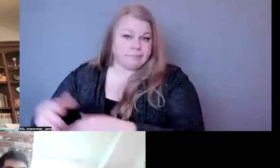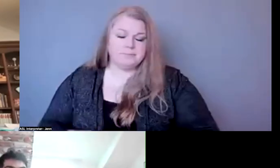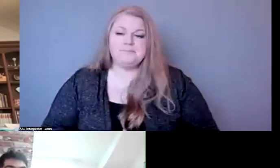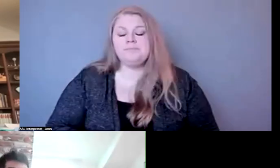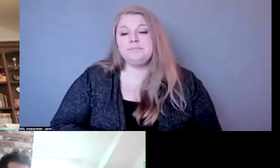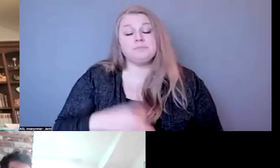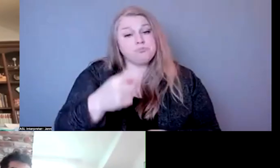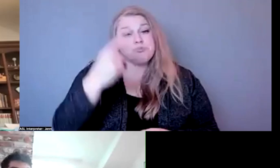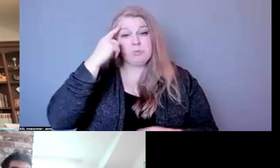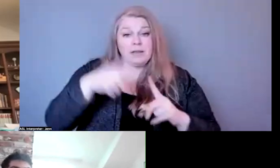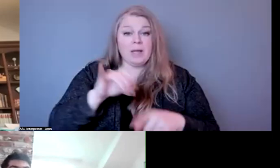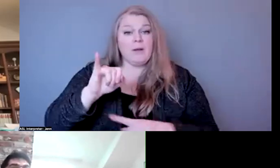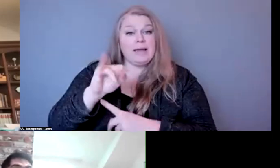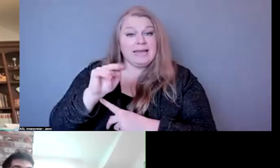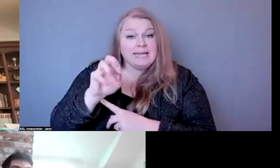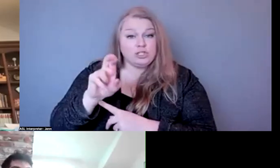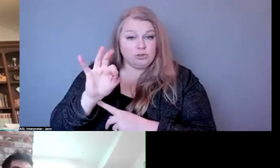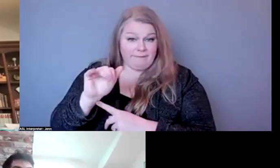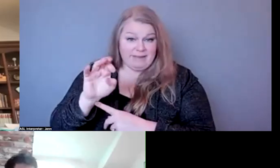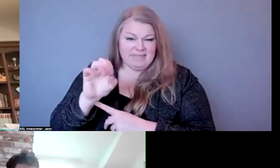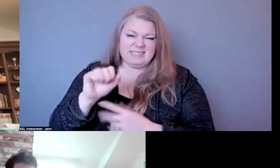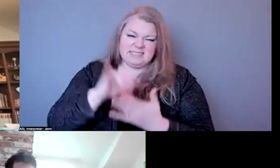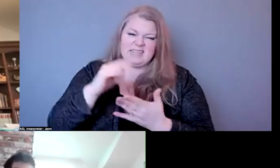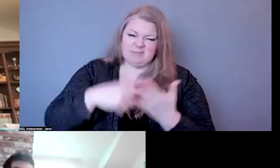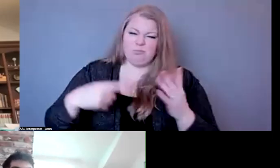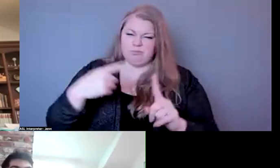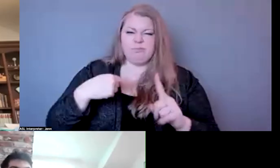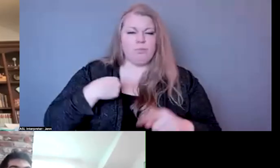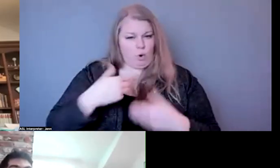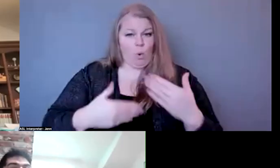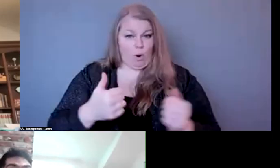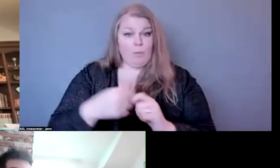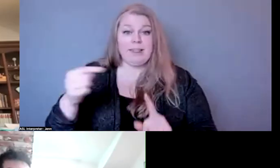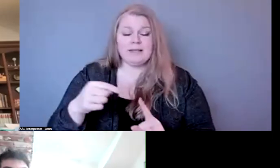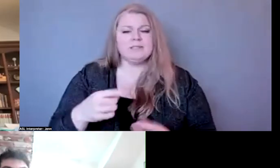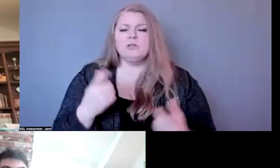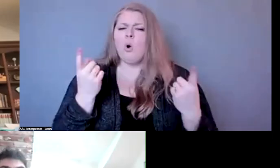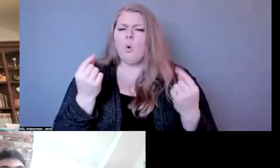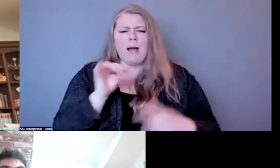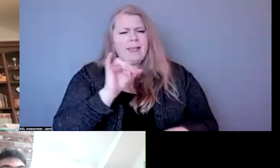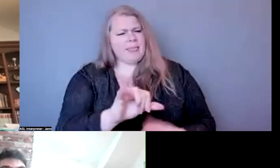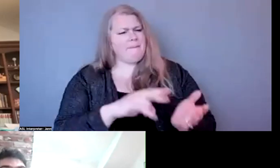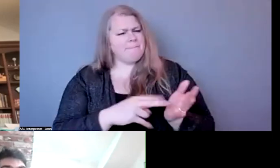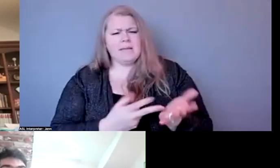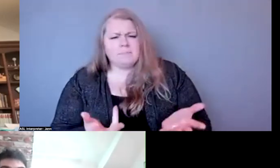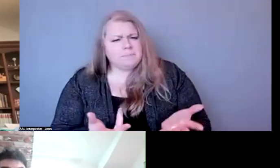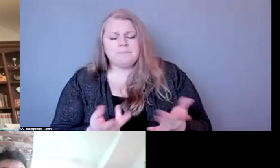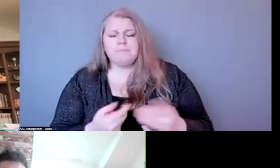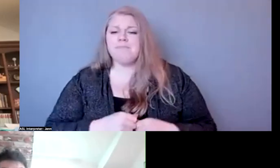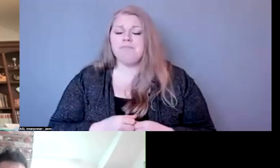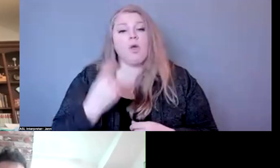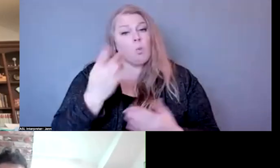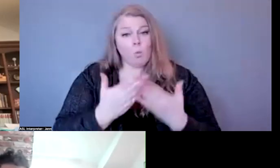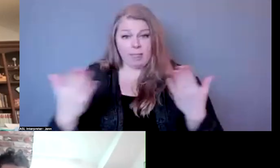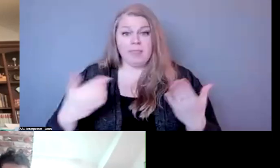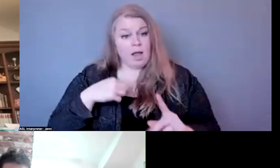about interfaces, which is really the point of where we're going with all of this, what does that really mean? And one of the things that it means